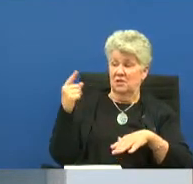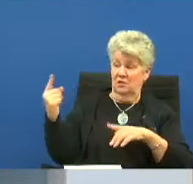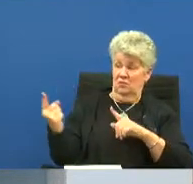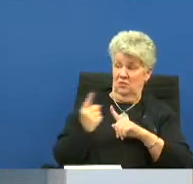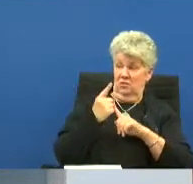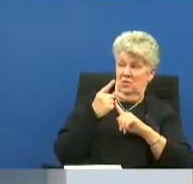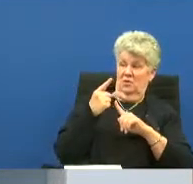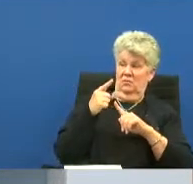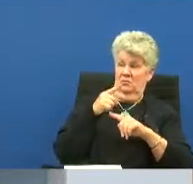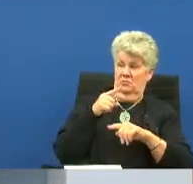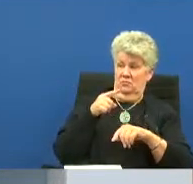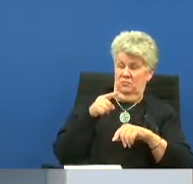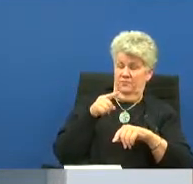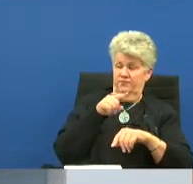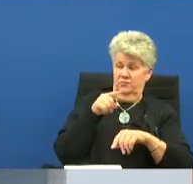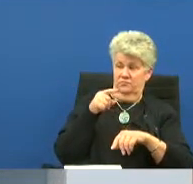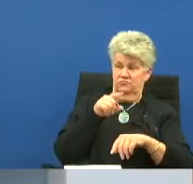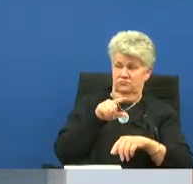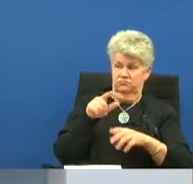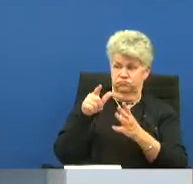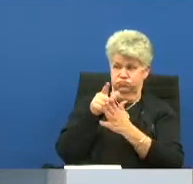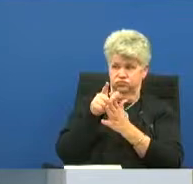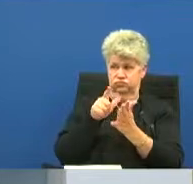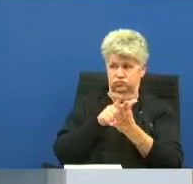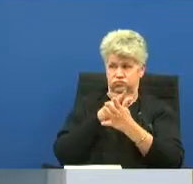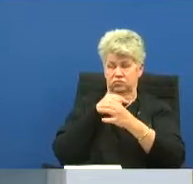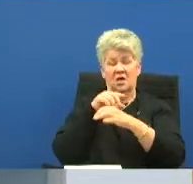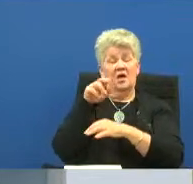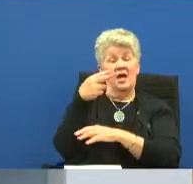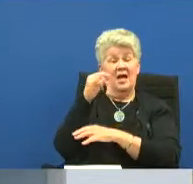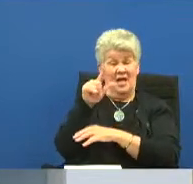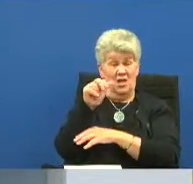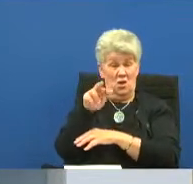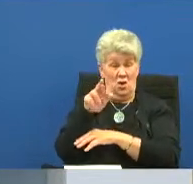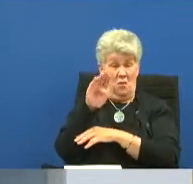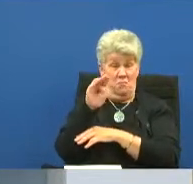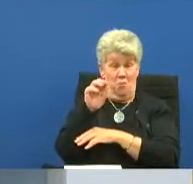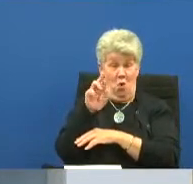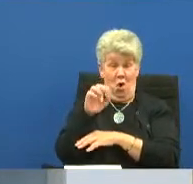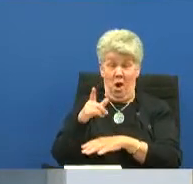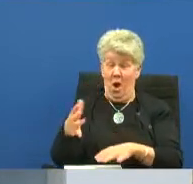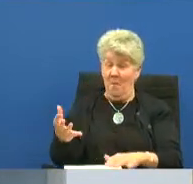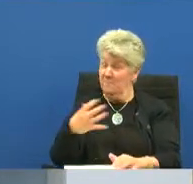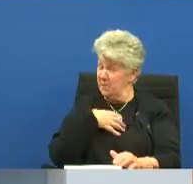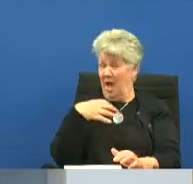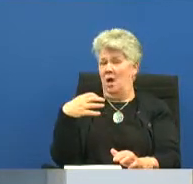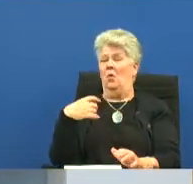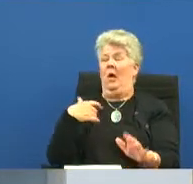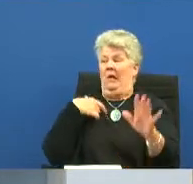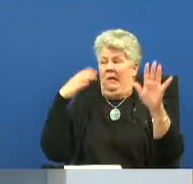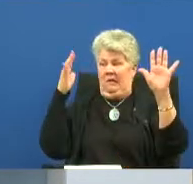had a meeting, and we cooperated and removed that. We demolished the property.